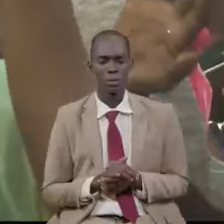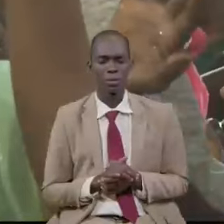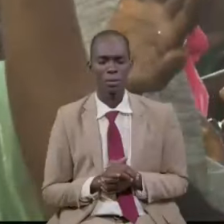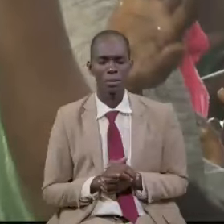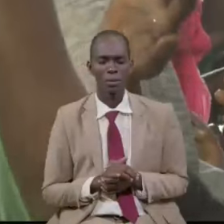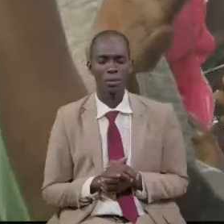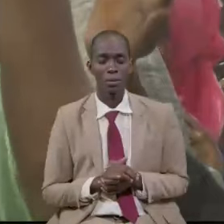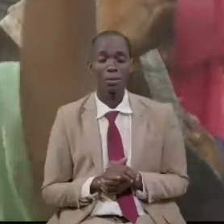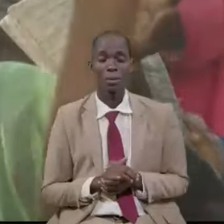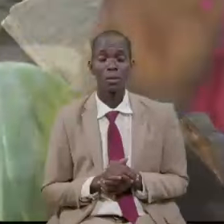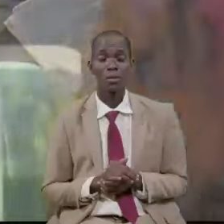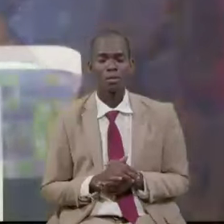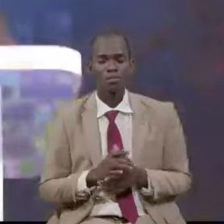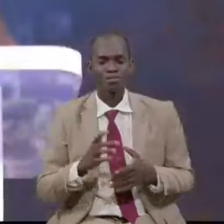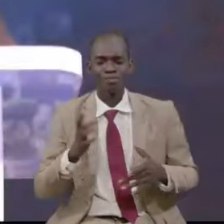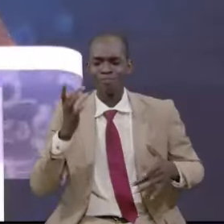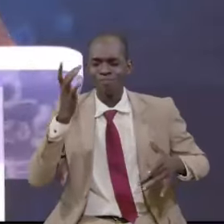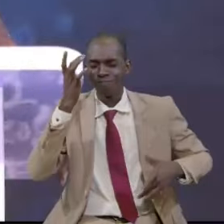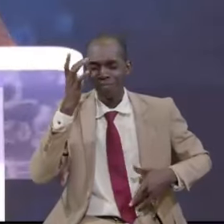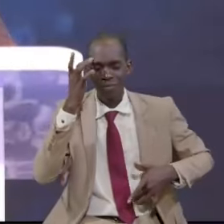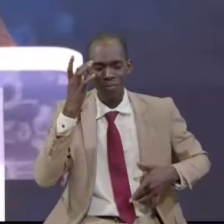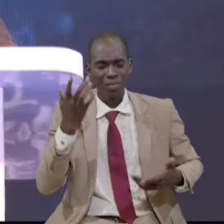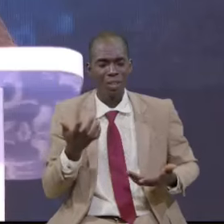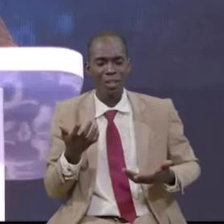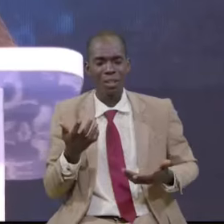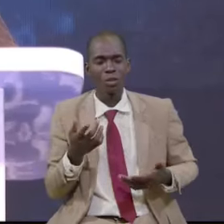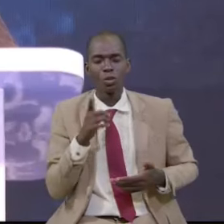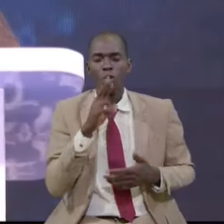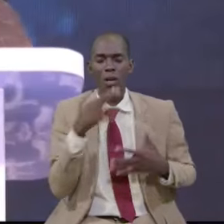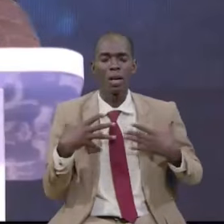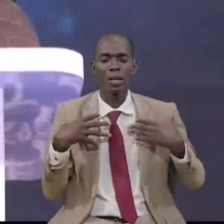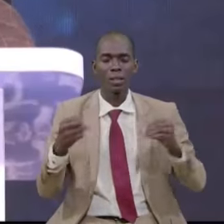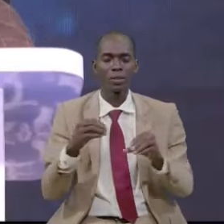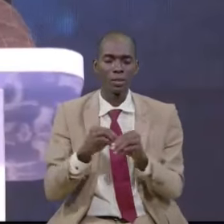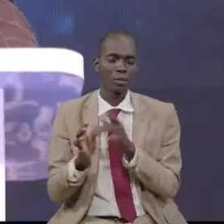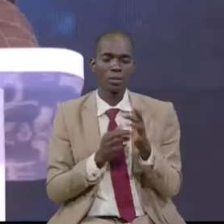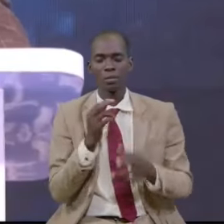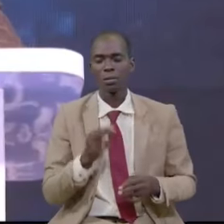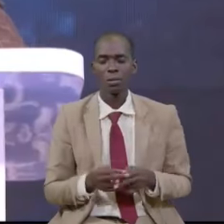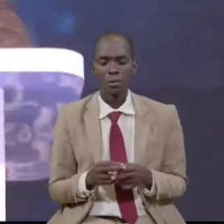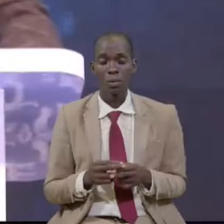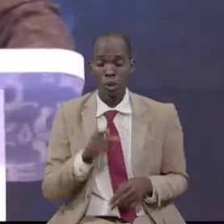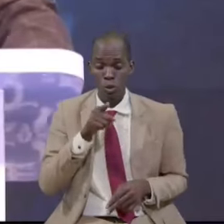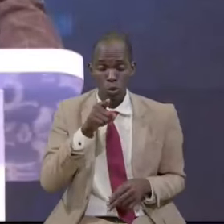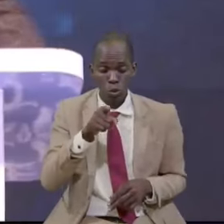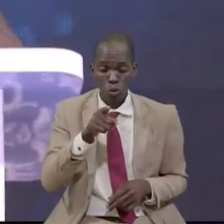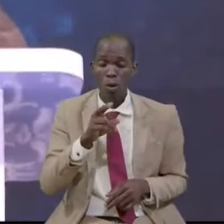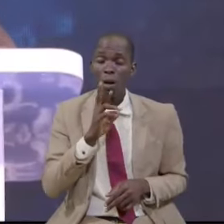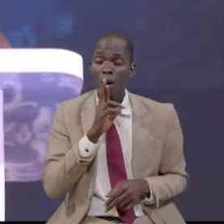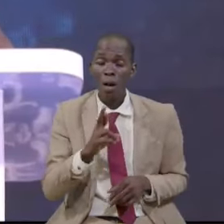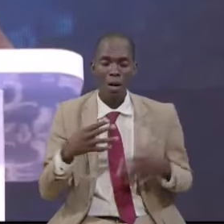Disease, you are healed. You are